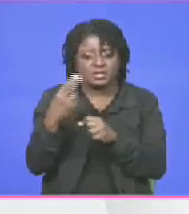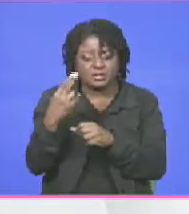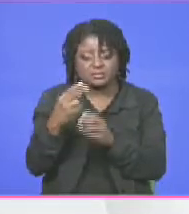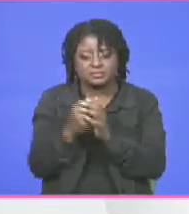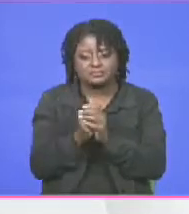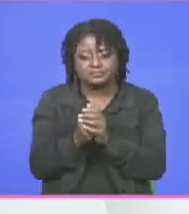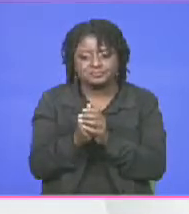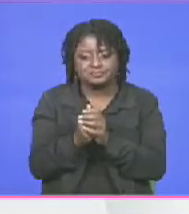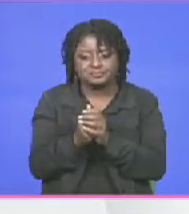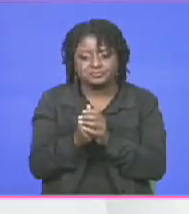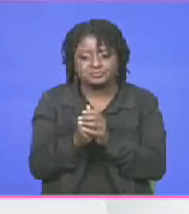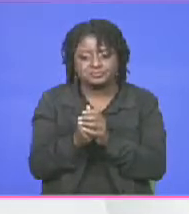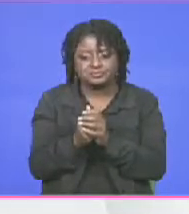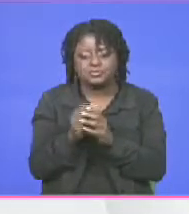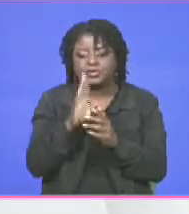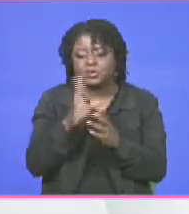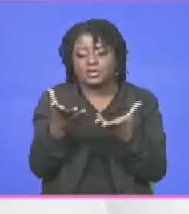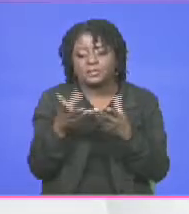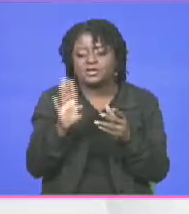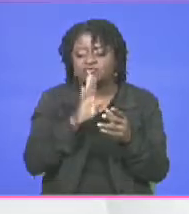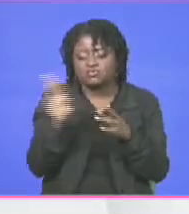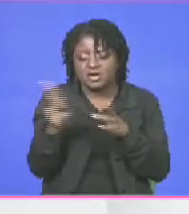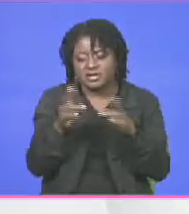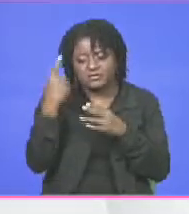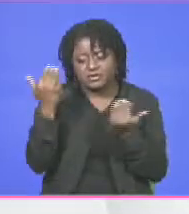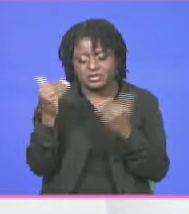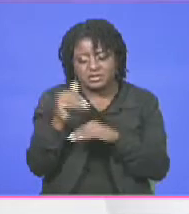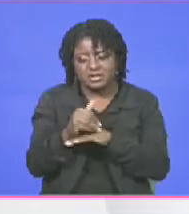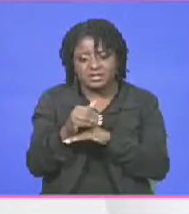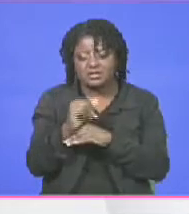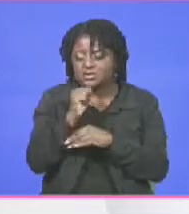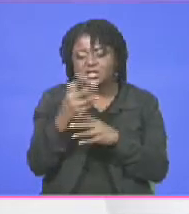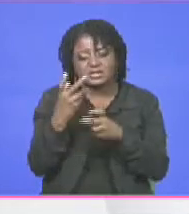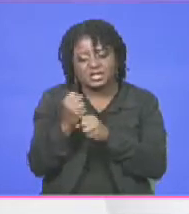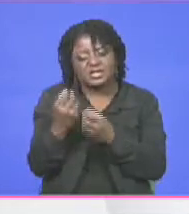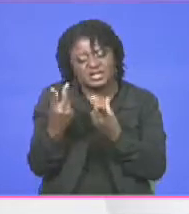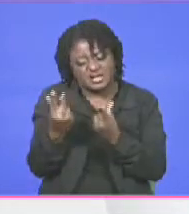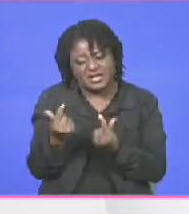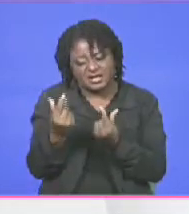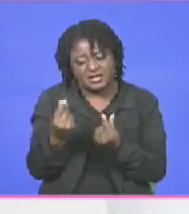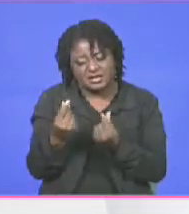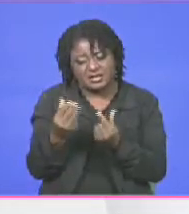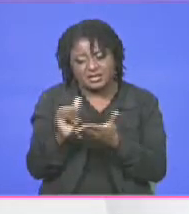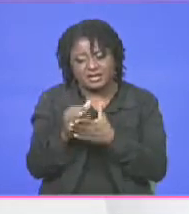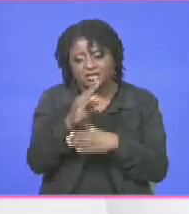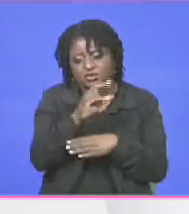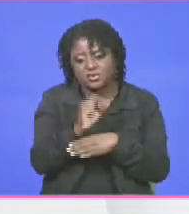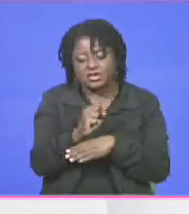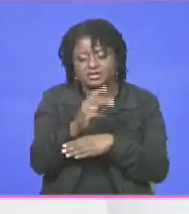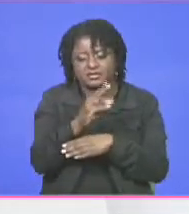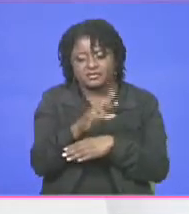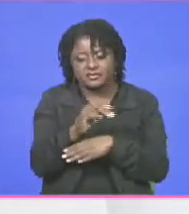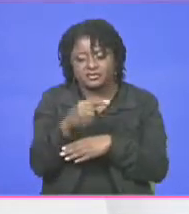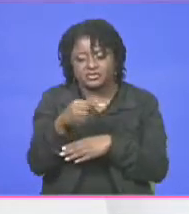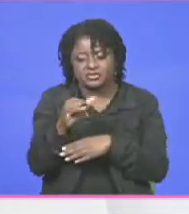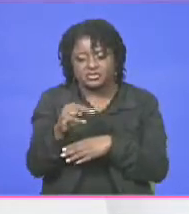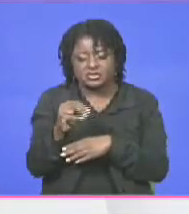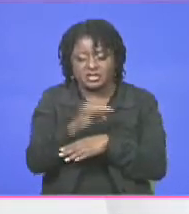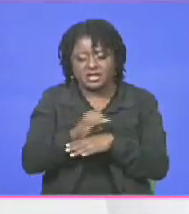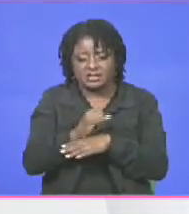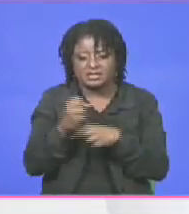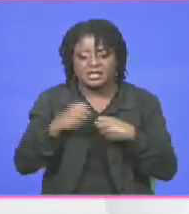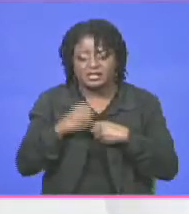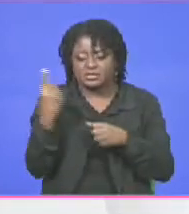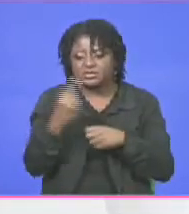defense and to be ready for the night. Not taking lightly that U.S. Virgin Islands has only 8 players when you only